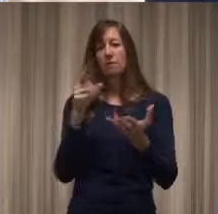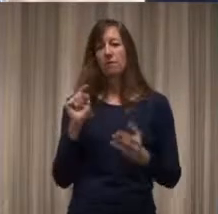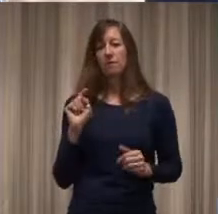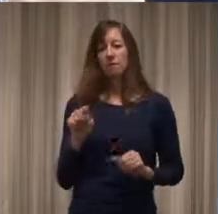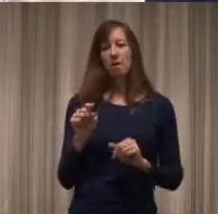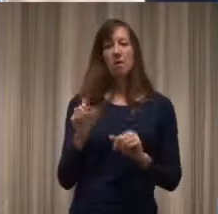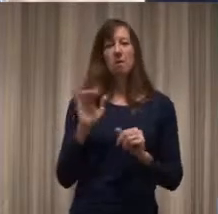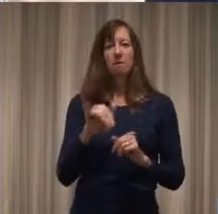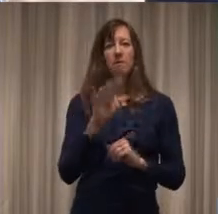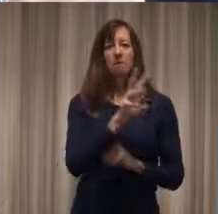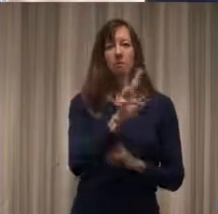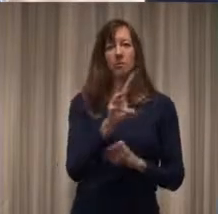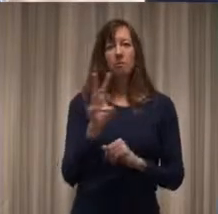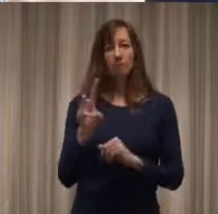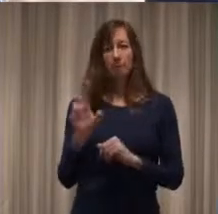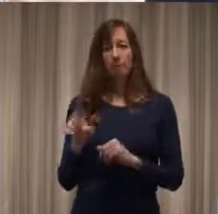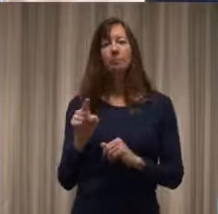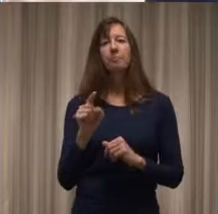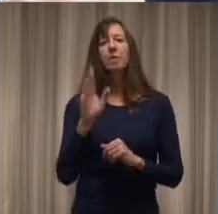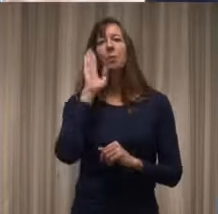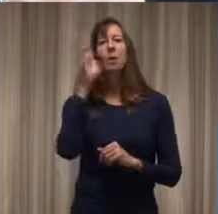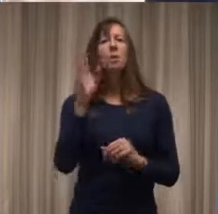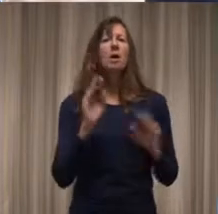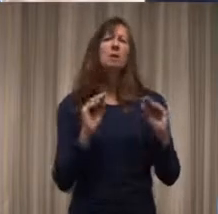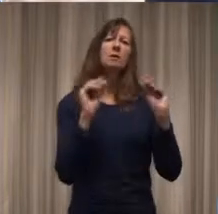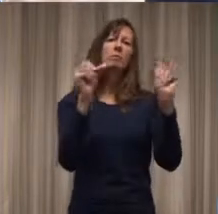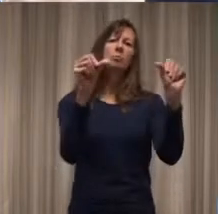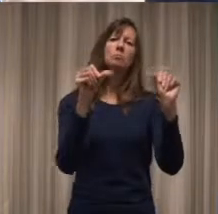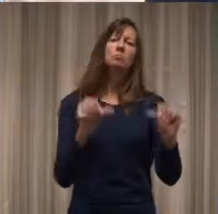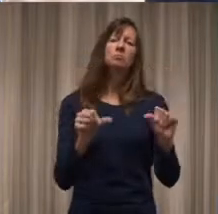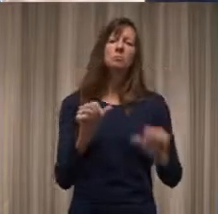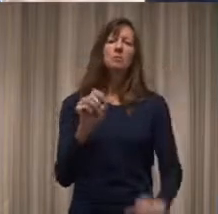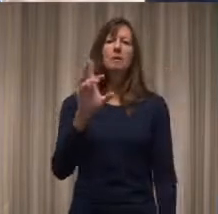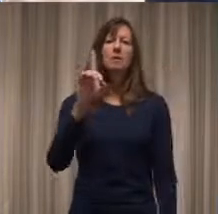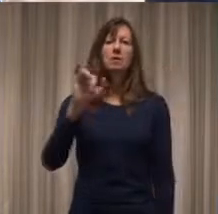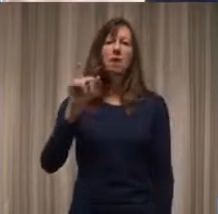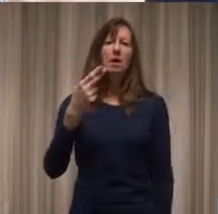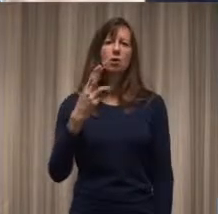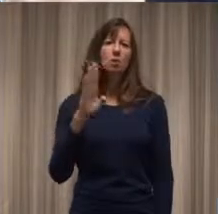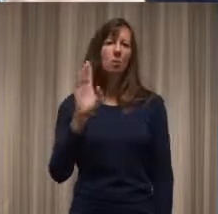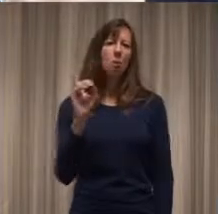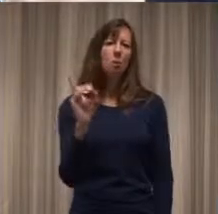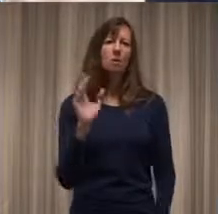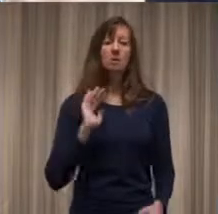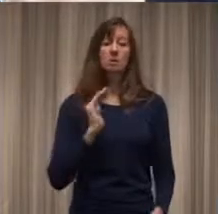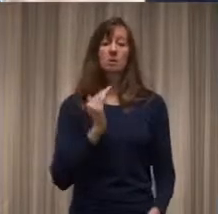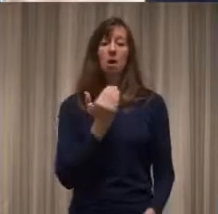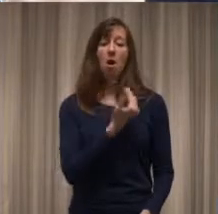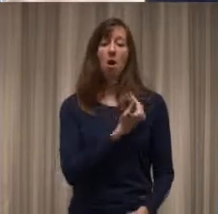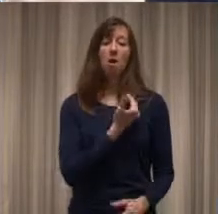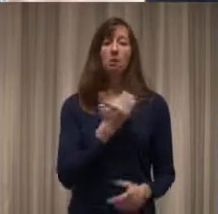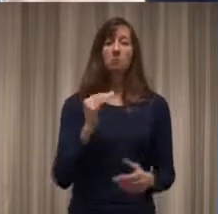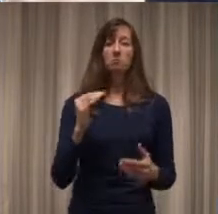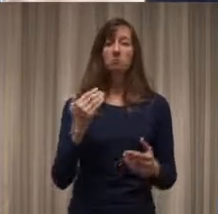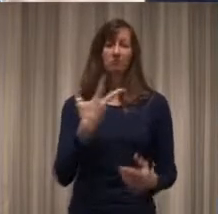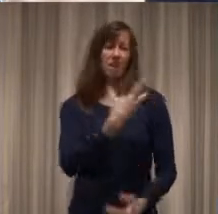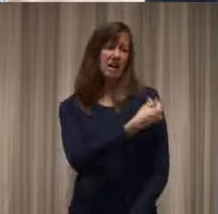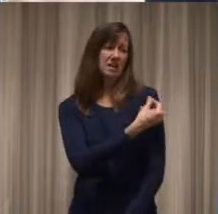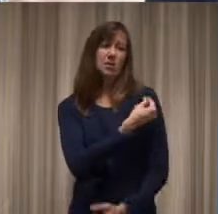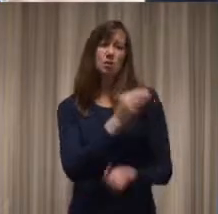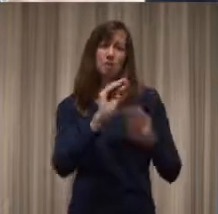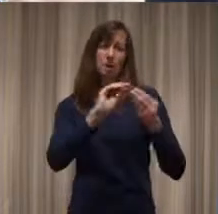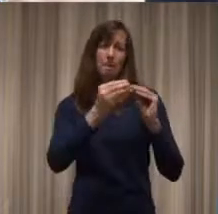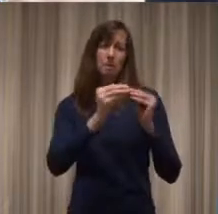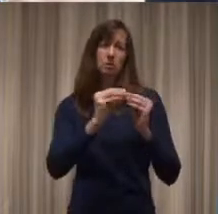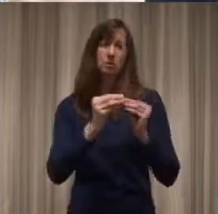or so. We'll put up on our dashboard some of the vaccination numbers. We're still waiting for higher quality data from the